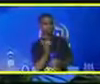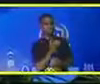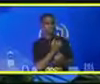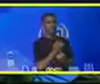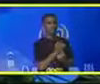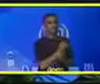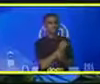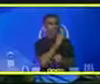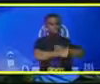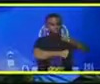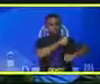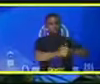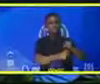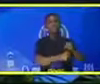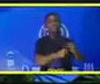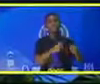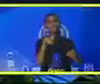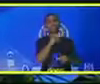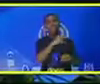Negev.